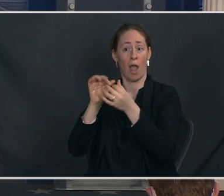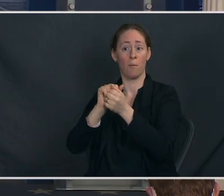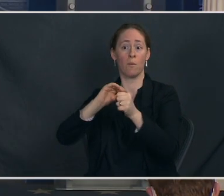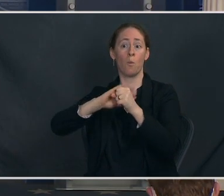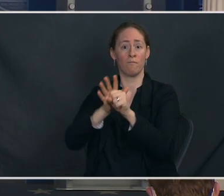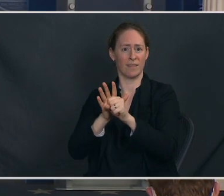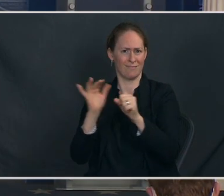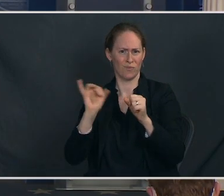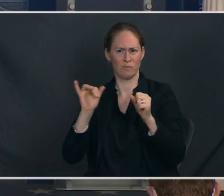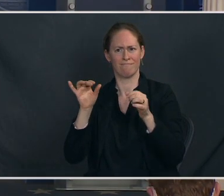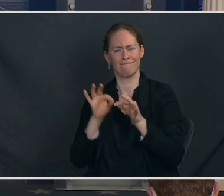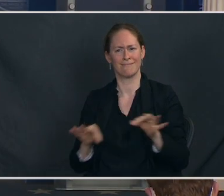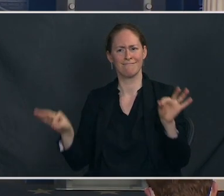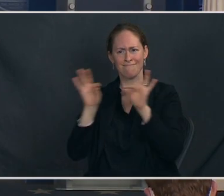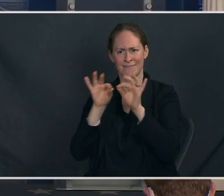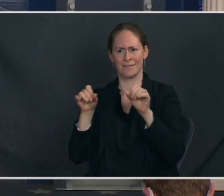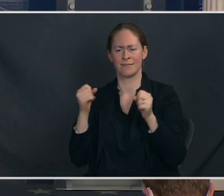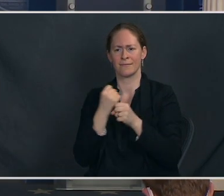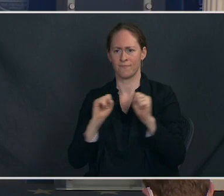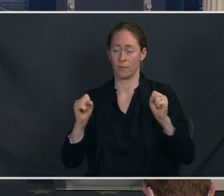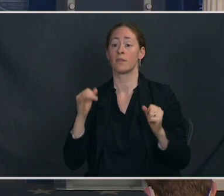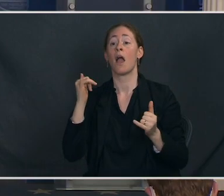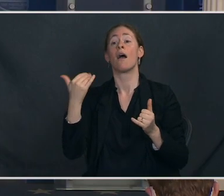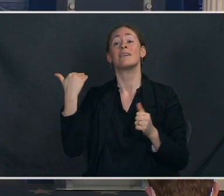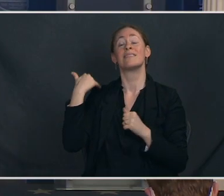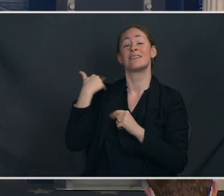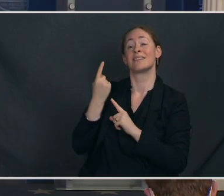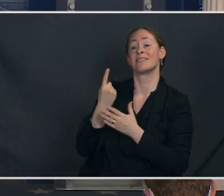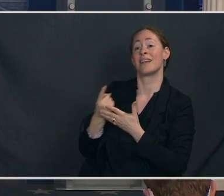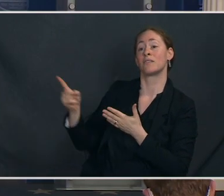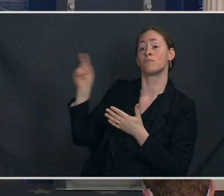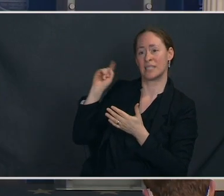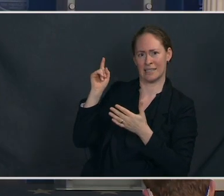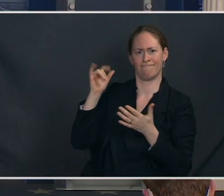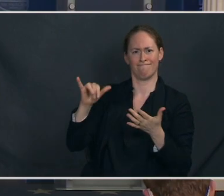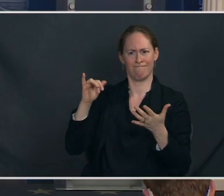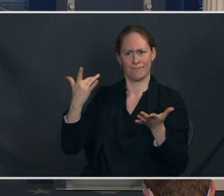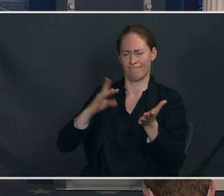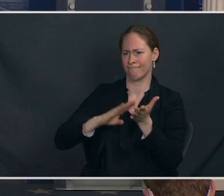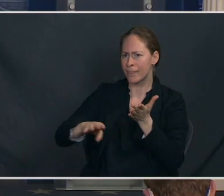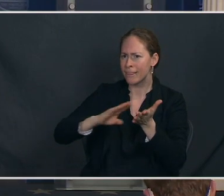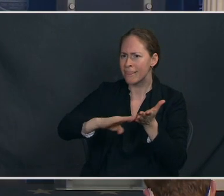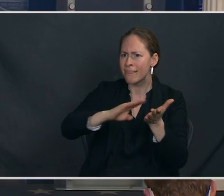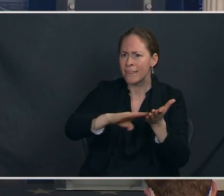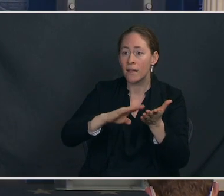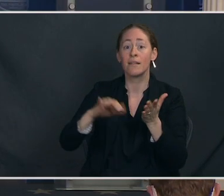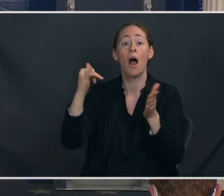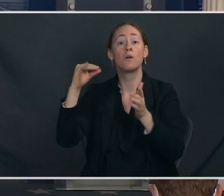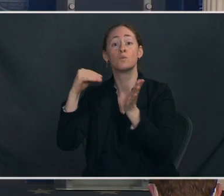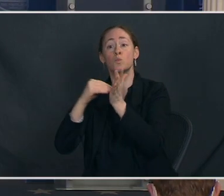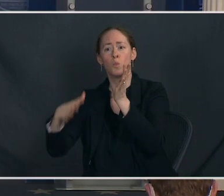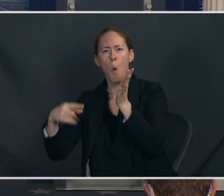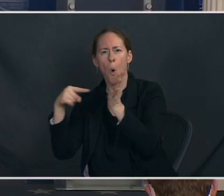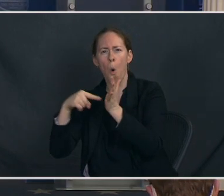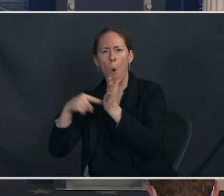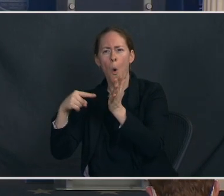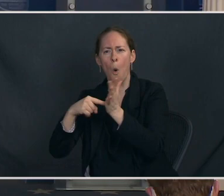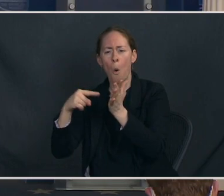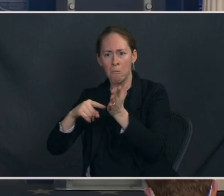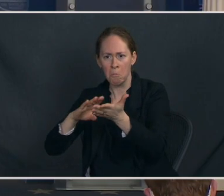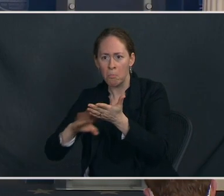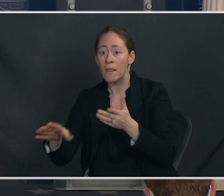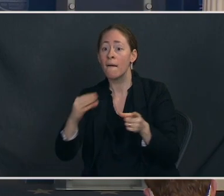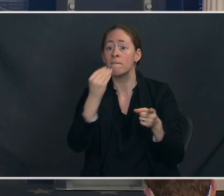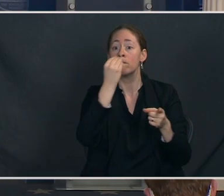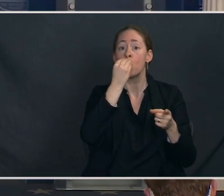relief, student debt reprieve, and emergency food assistance to families across the country, helping all Americans,